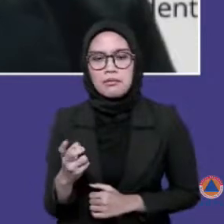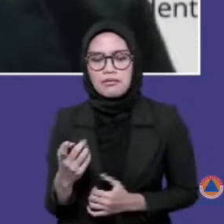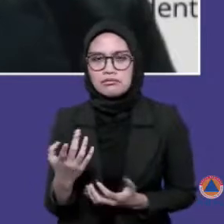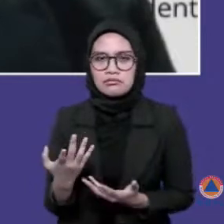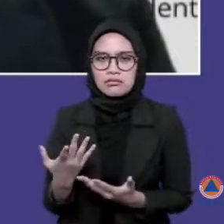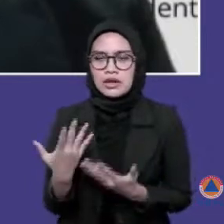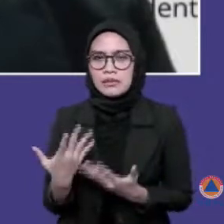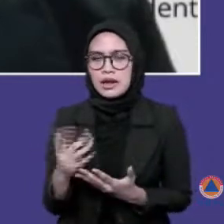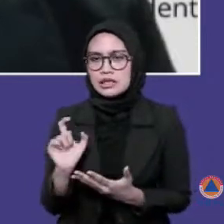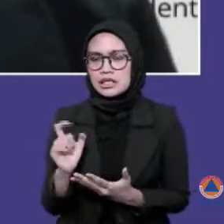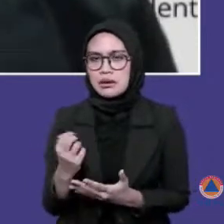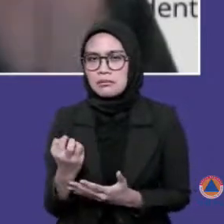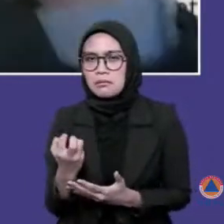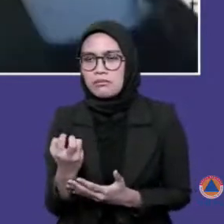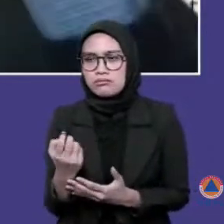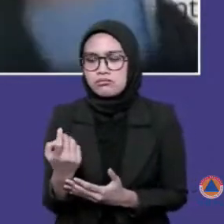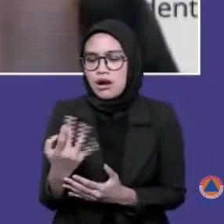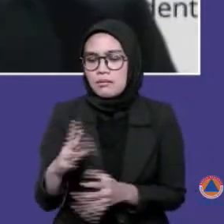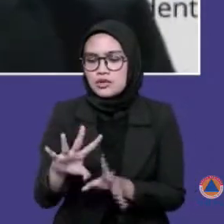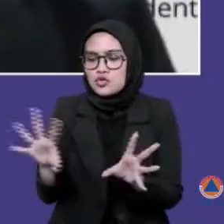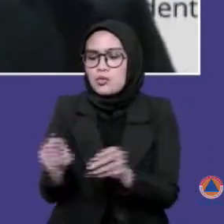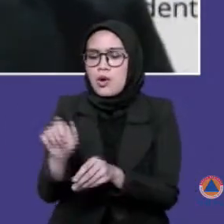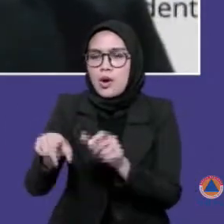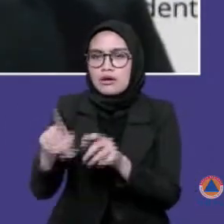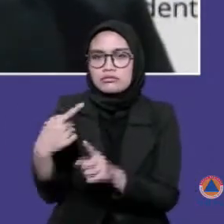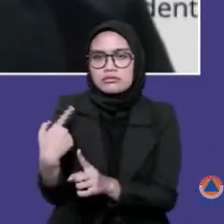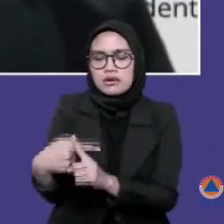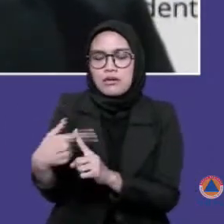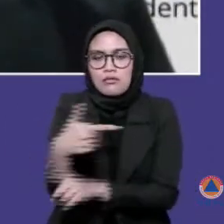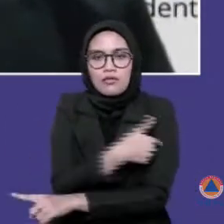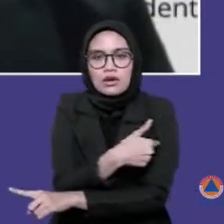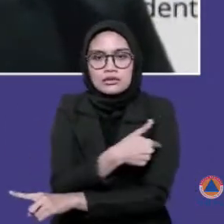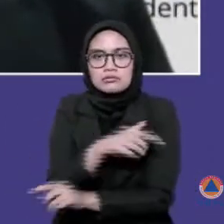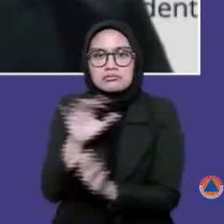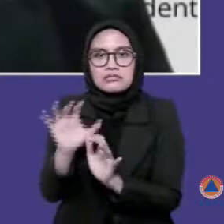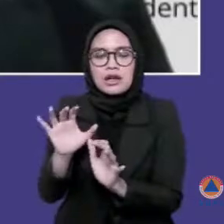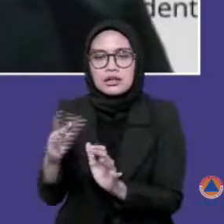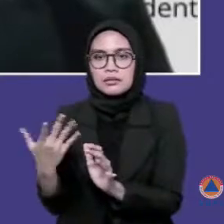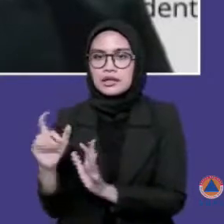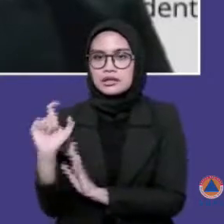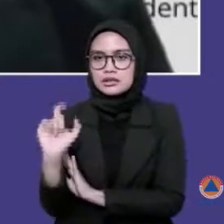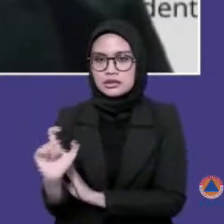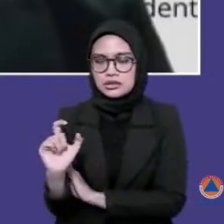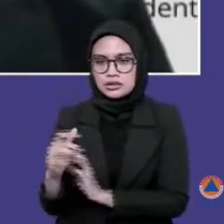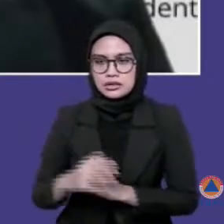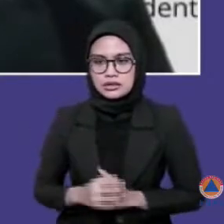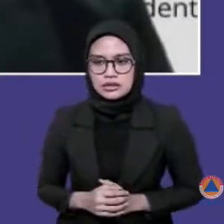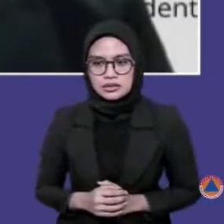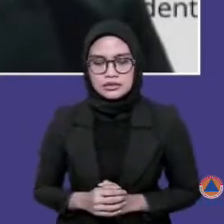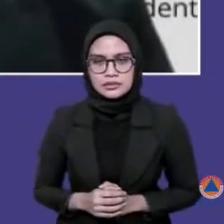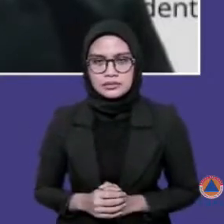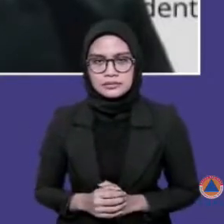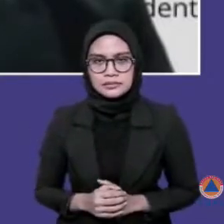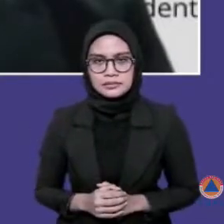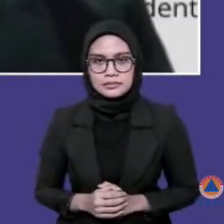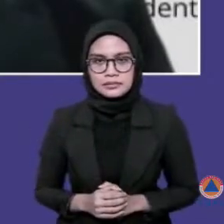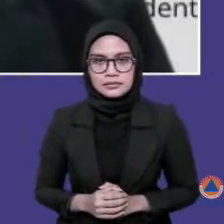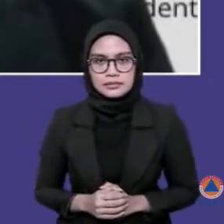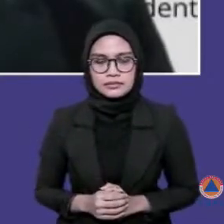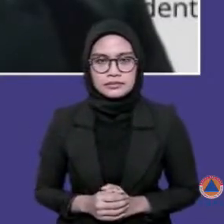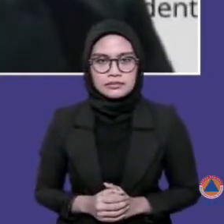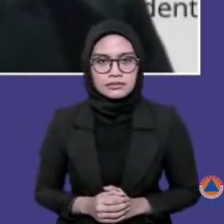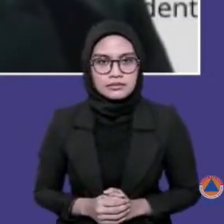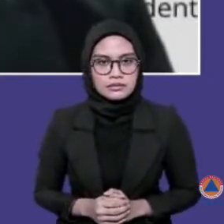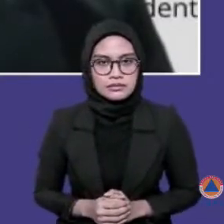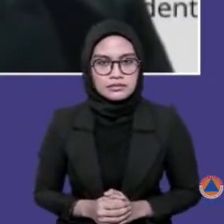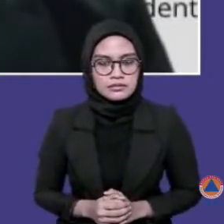if I'm correct. I think that was a figure that the health minister did talk about when looking at reopening,